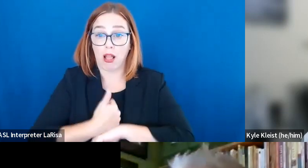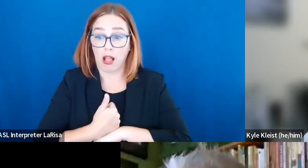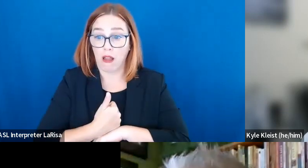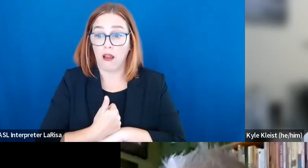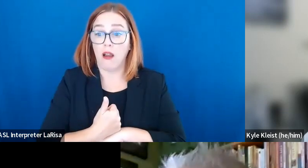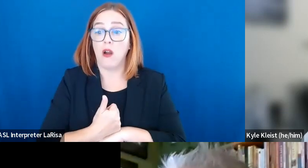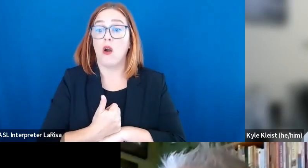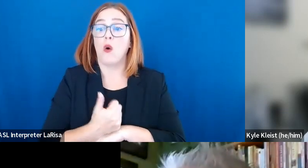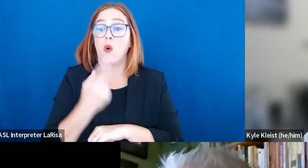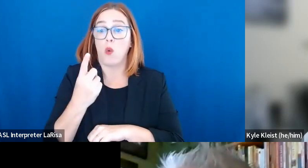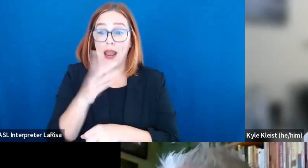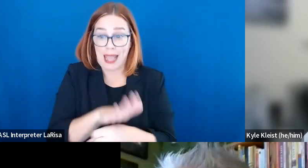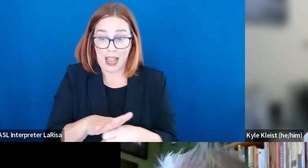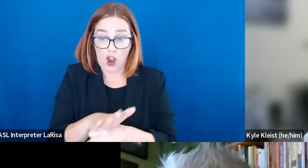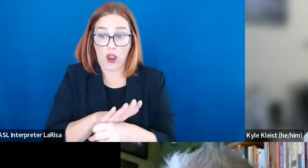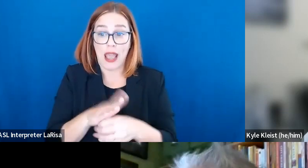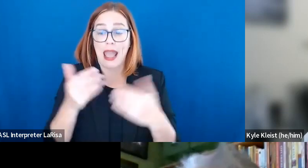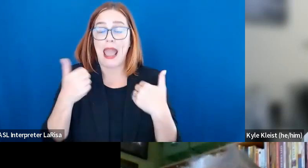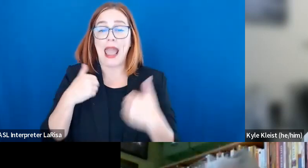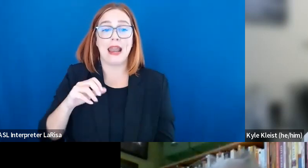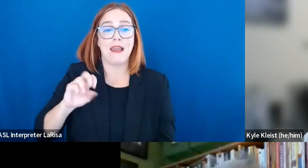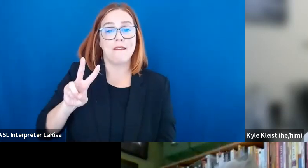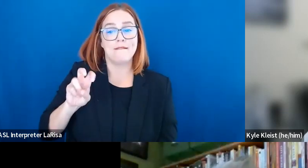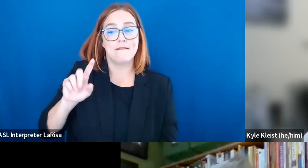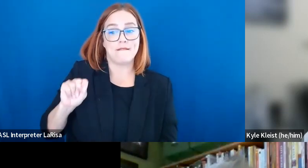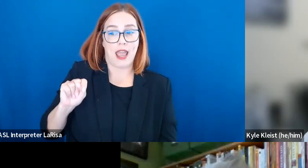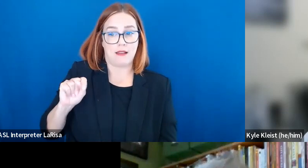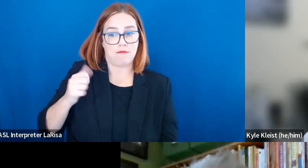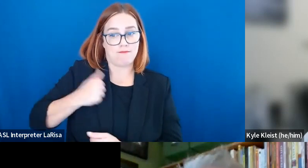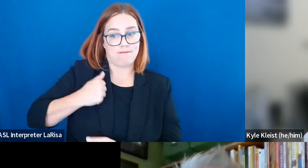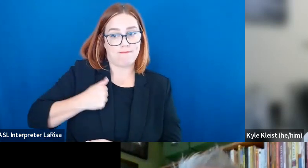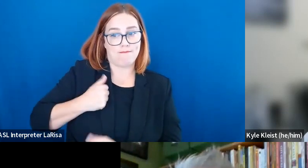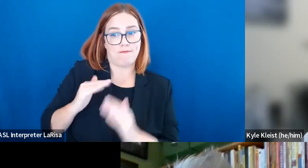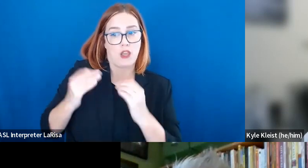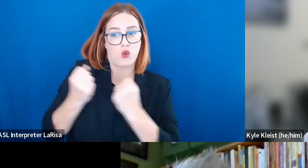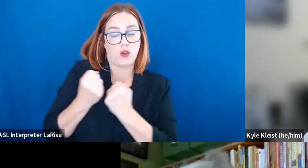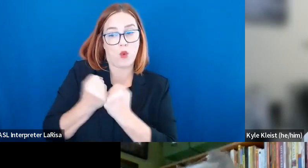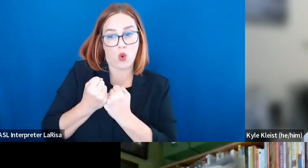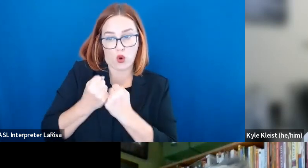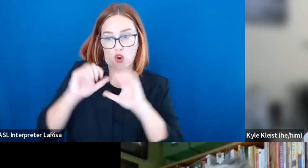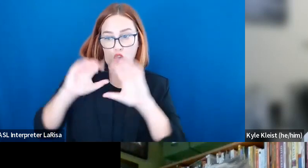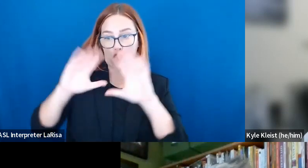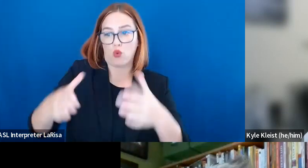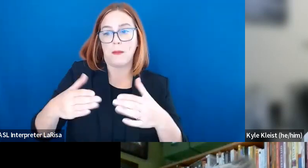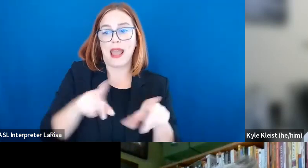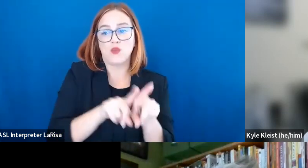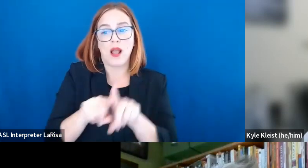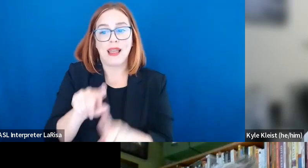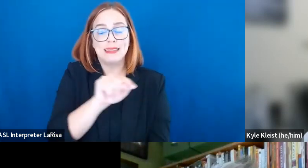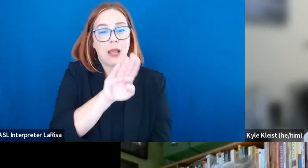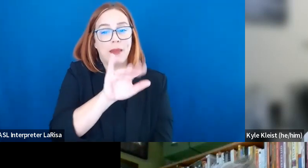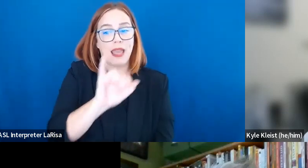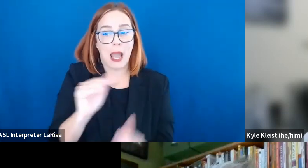peer support group and the TBI peer support group combine and meet virtually as a cross-disability support